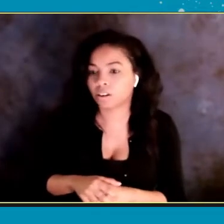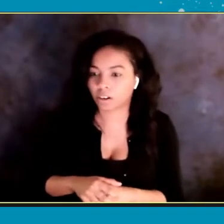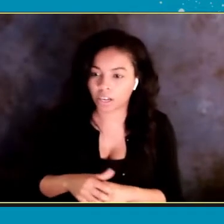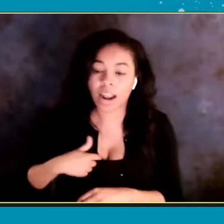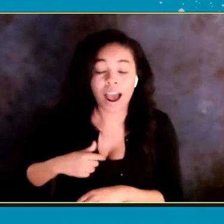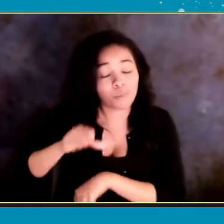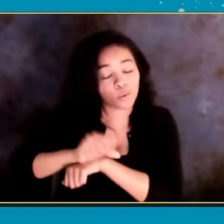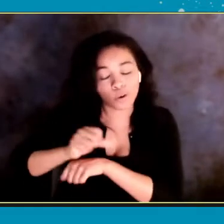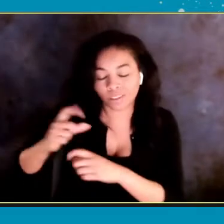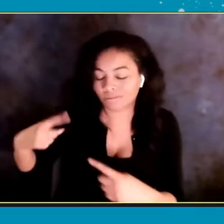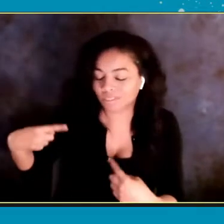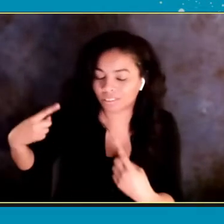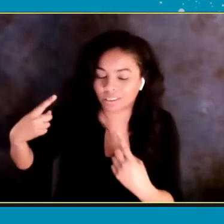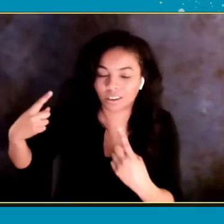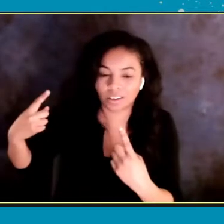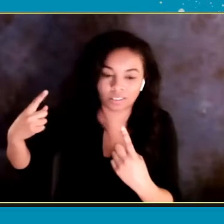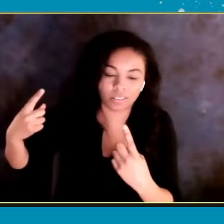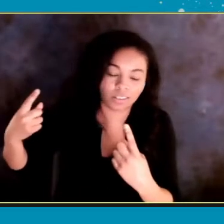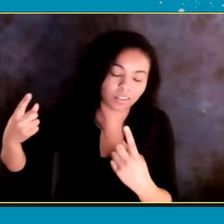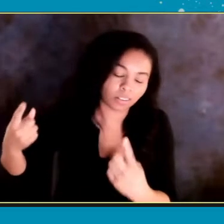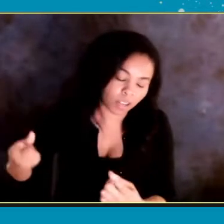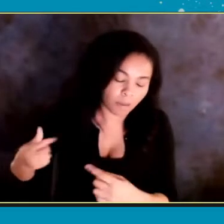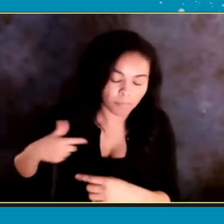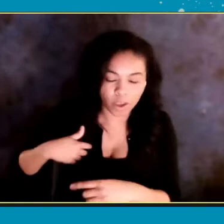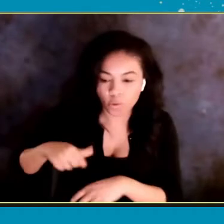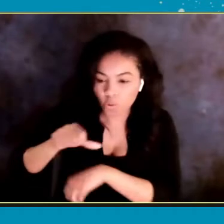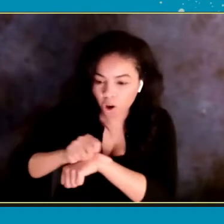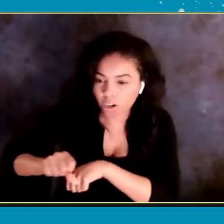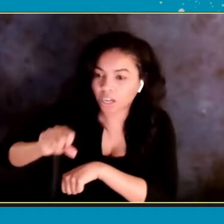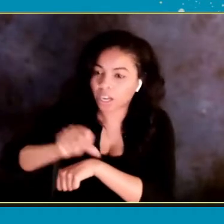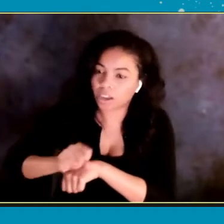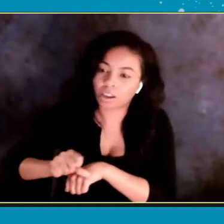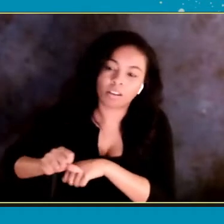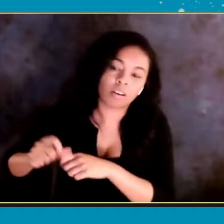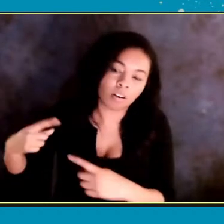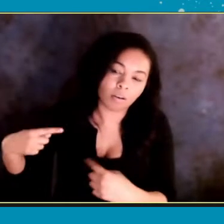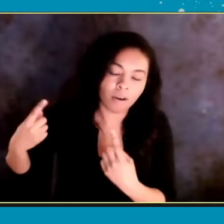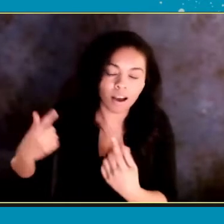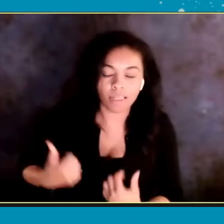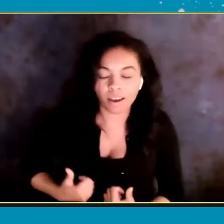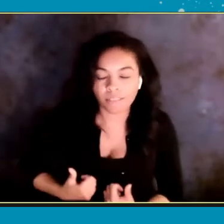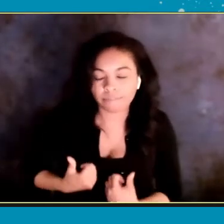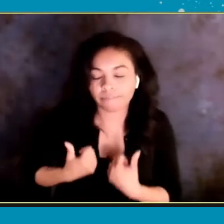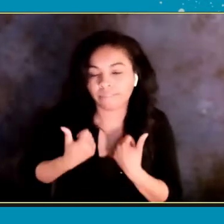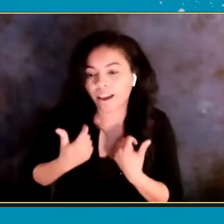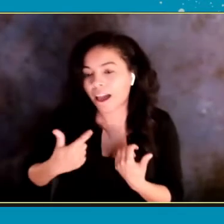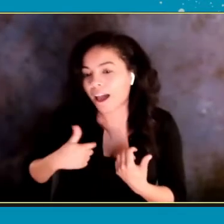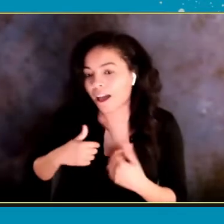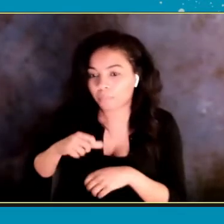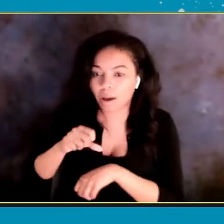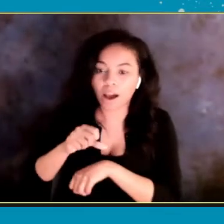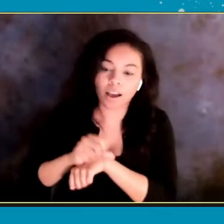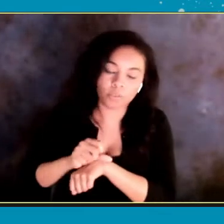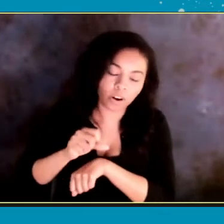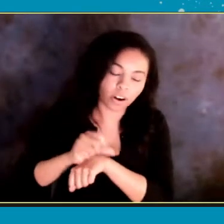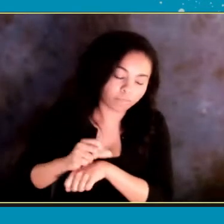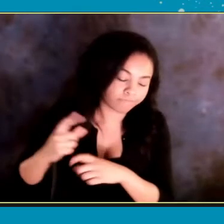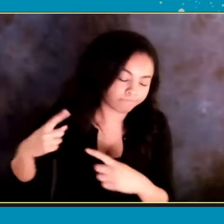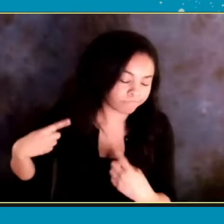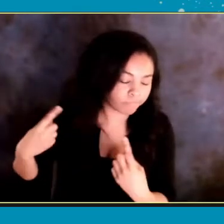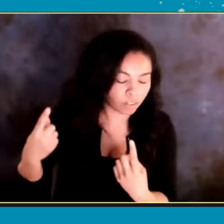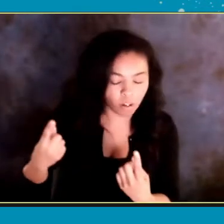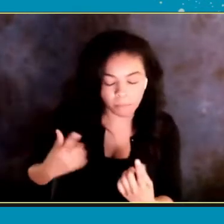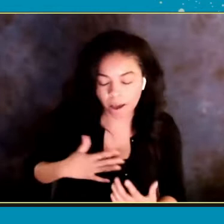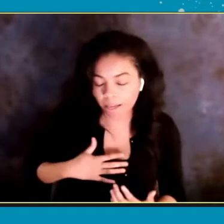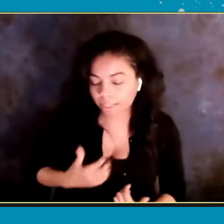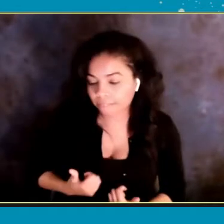working like all night. I've been working all my life, all my life, all